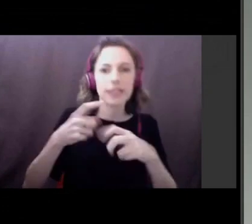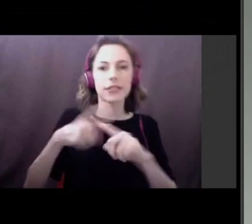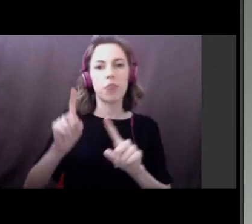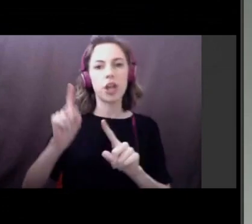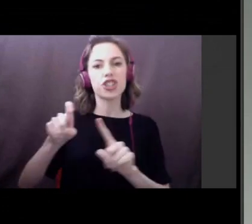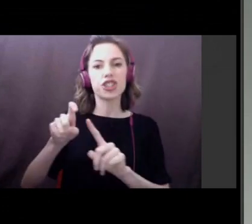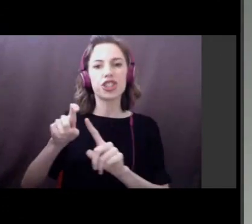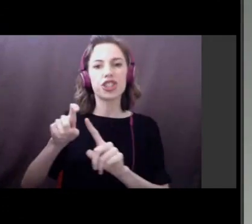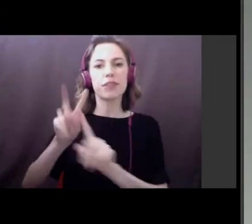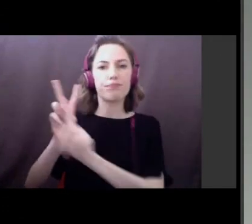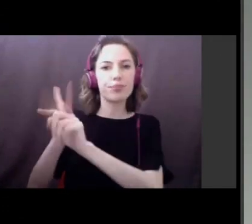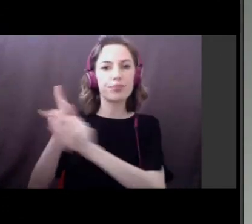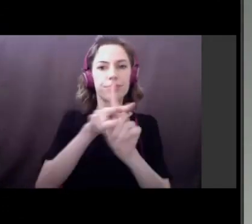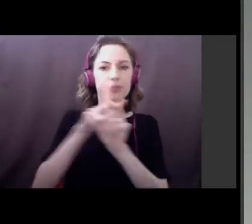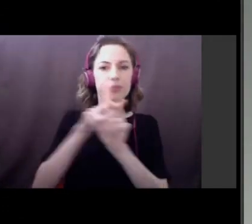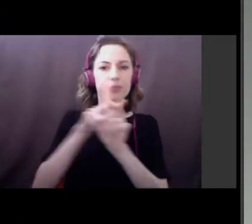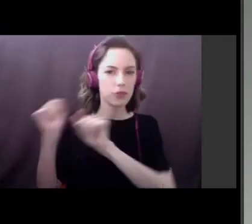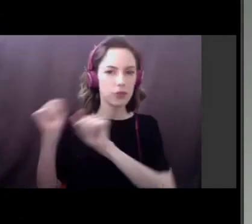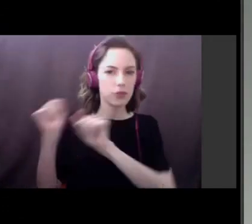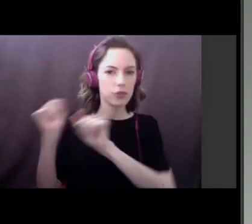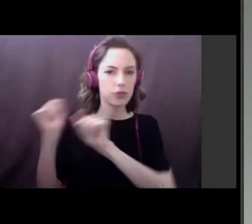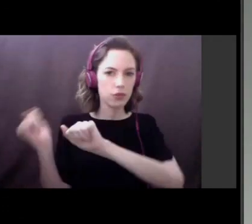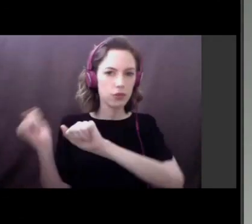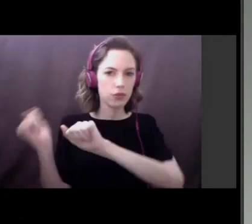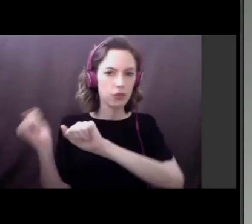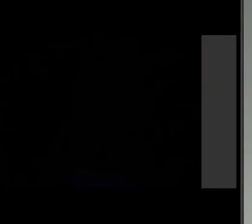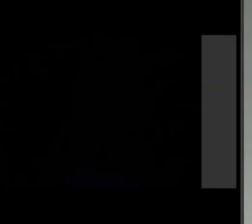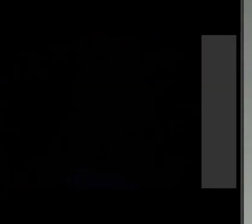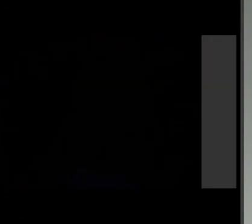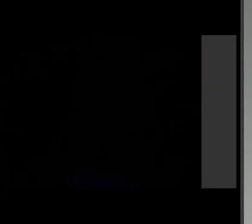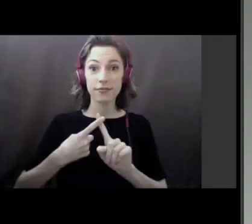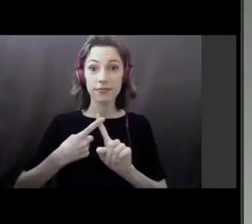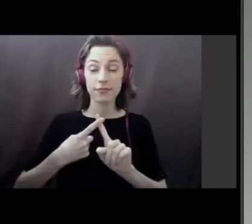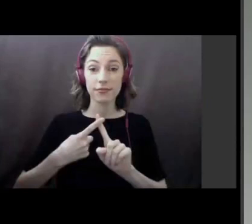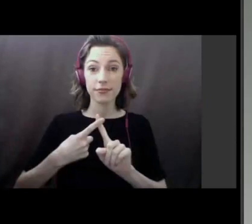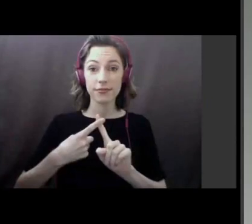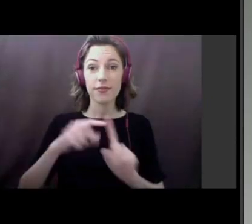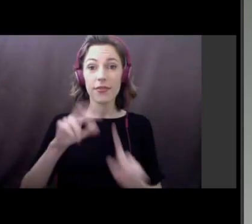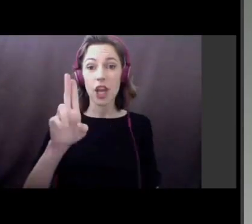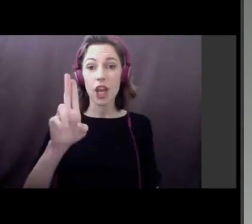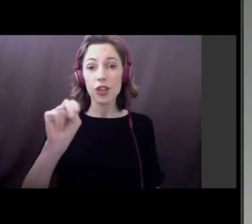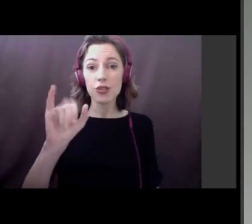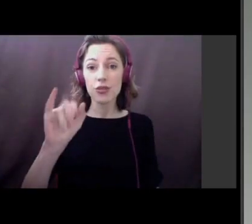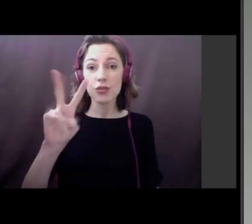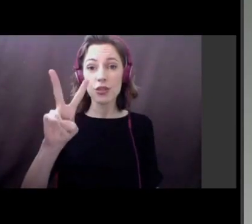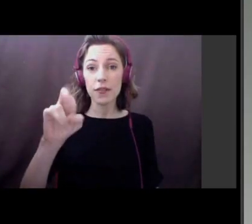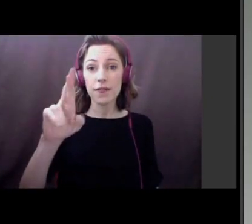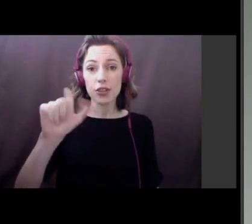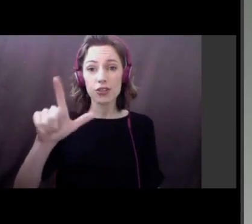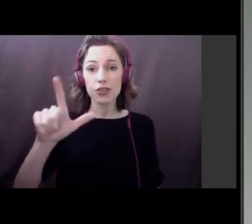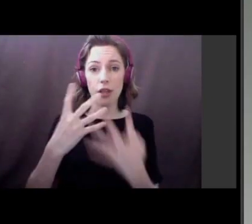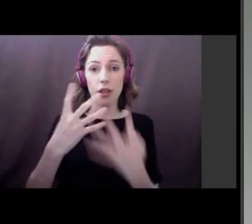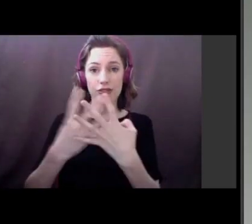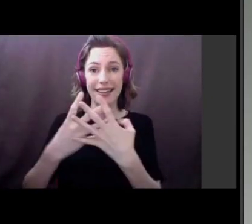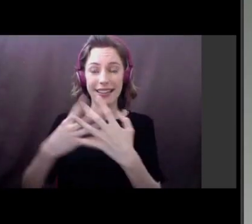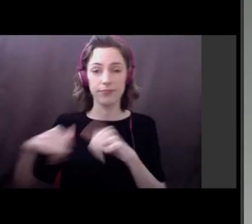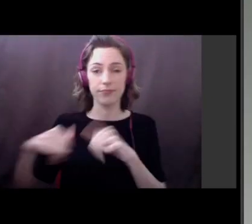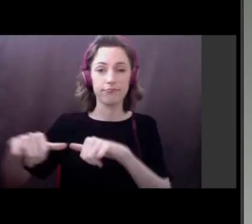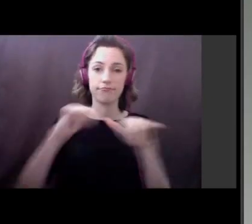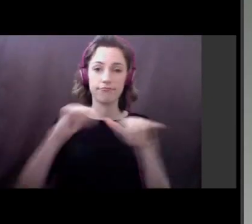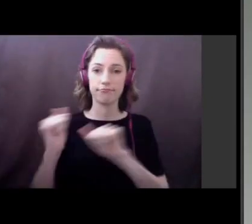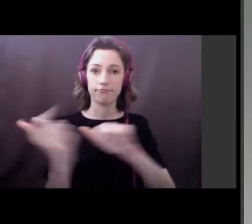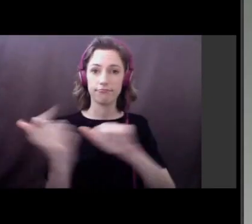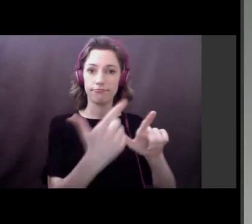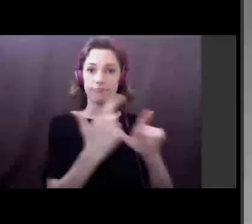step. Screening results in either further testing, so going to a medical clinic, getting their eyes checked or their hearing